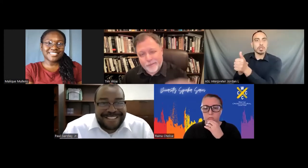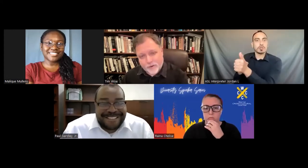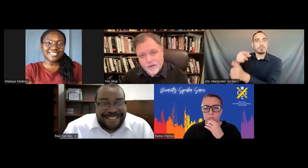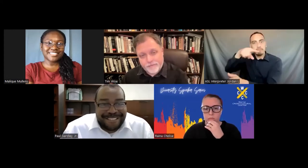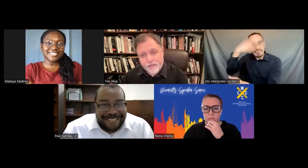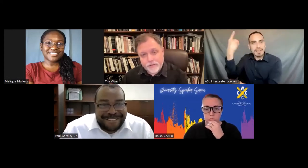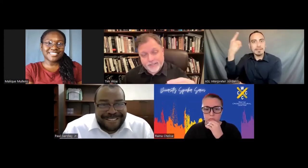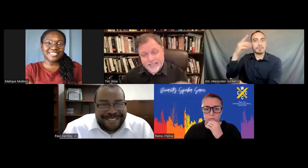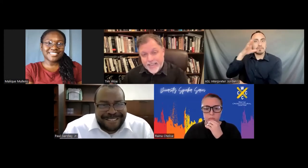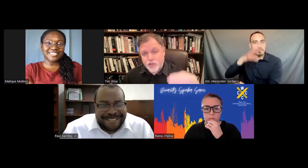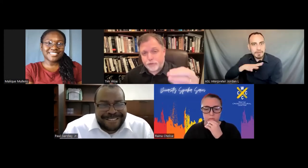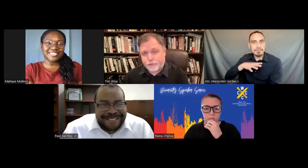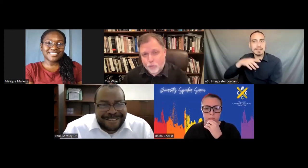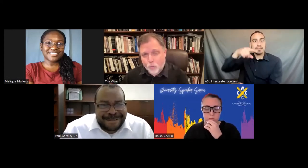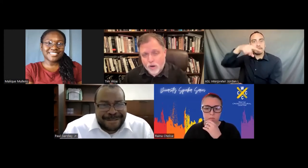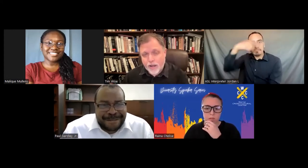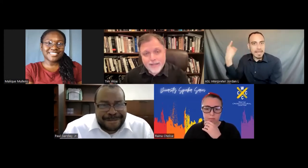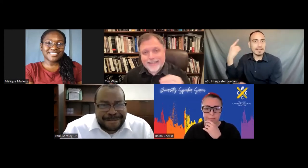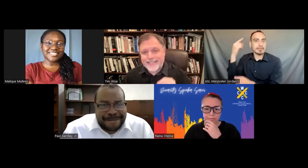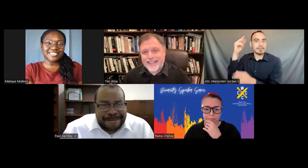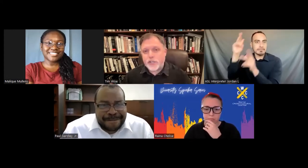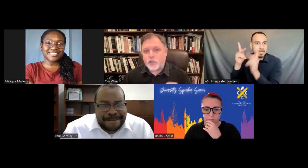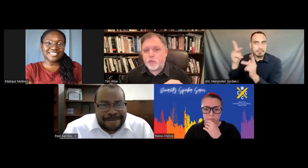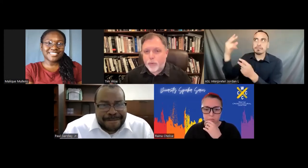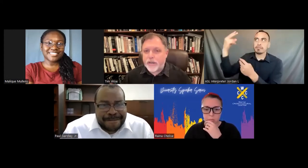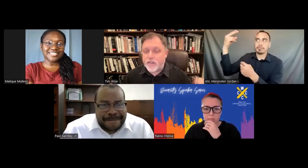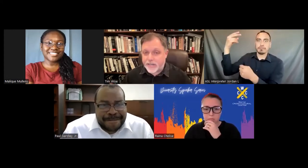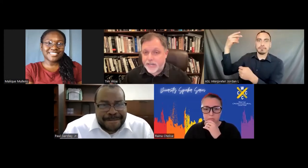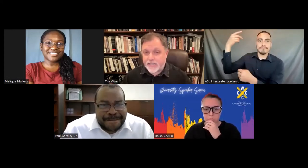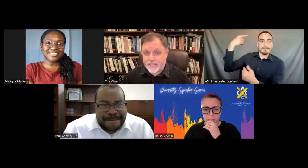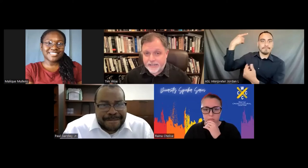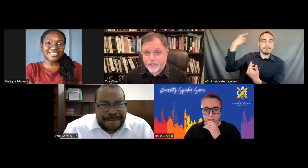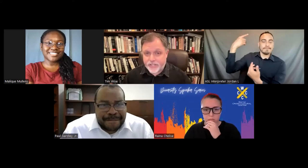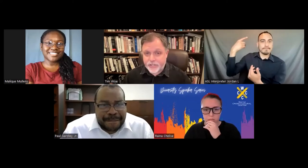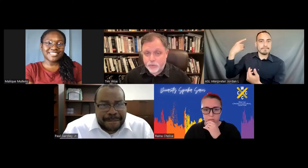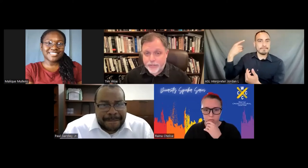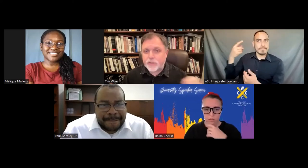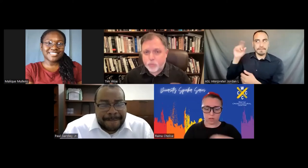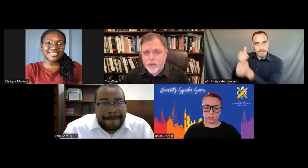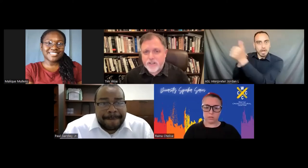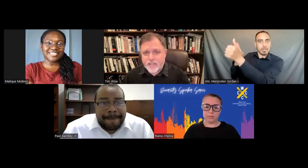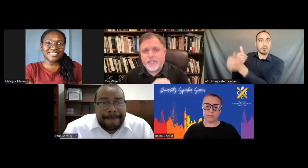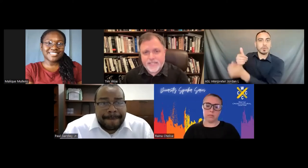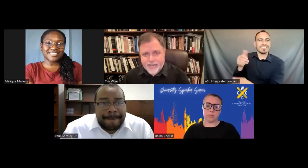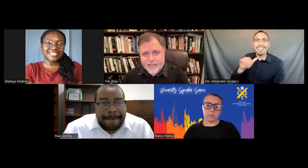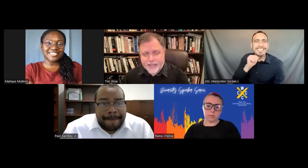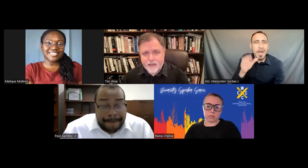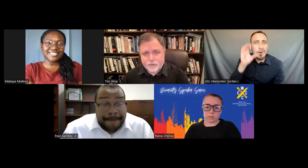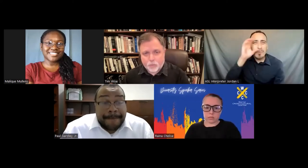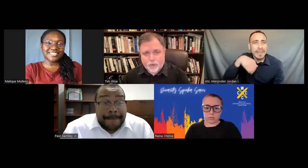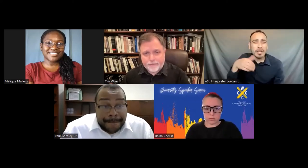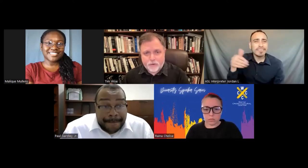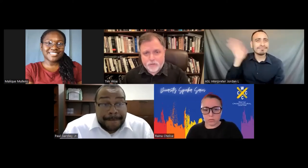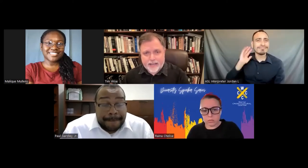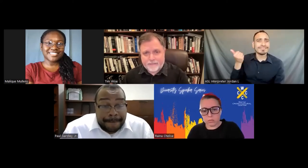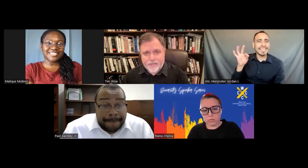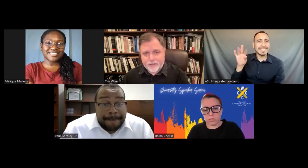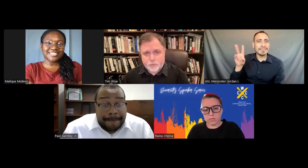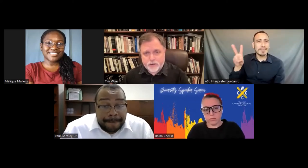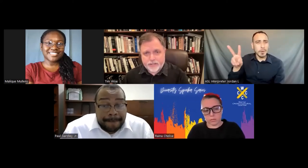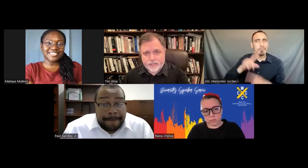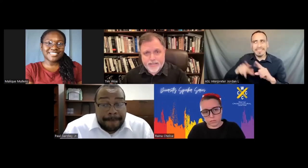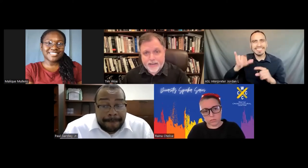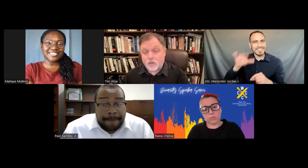Black authority figures at the age of 4, that's not just weird in 1972, that's weird even today for white folks to